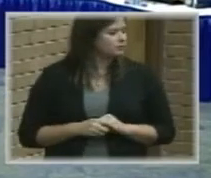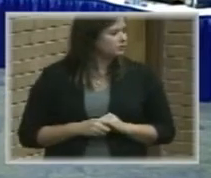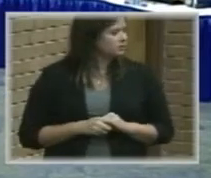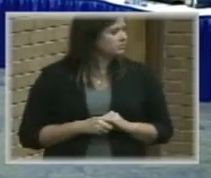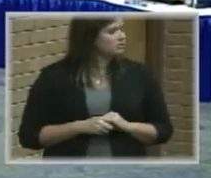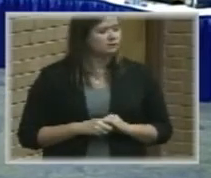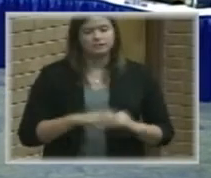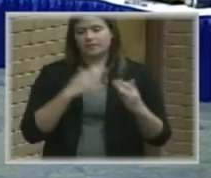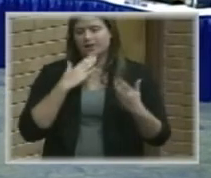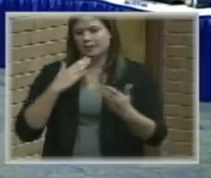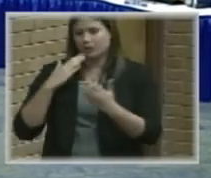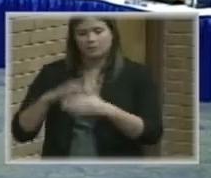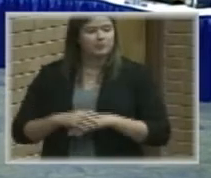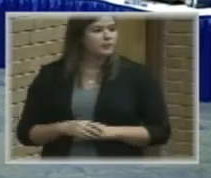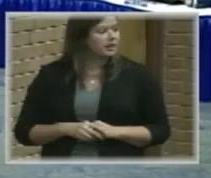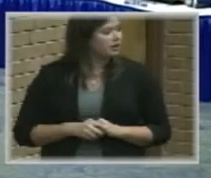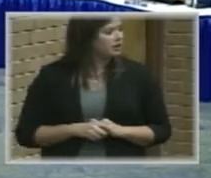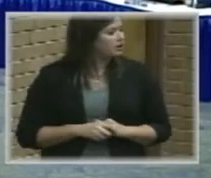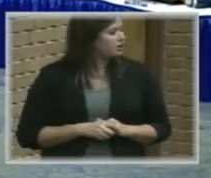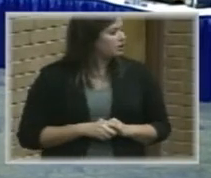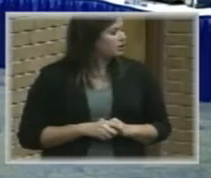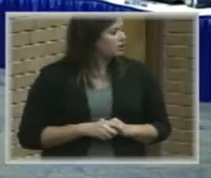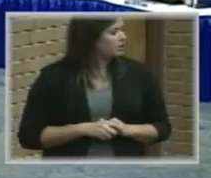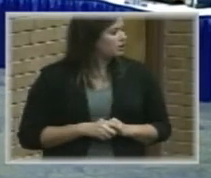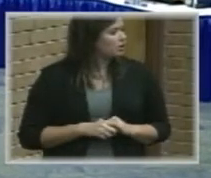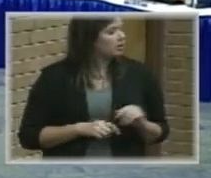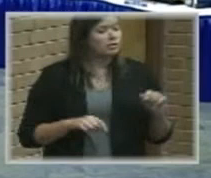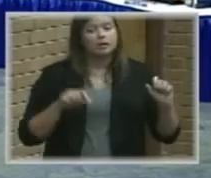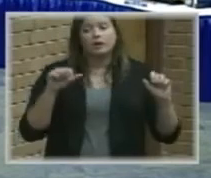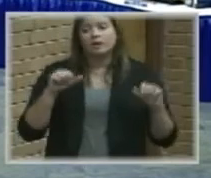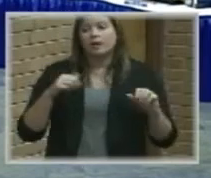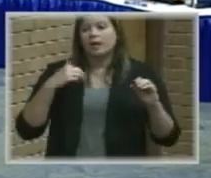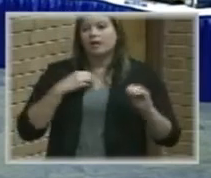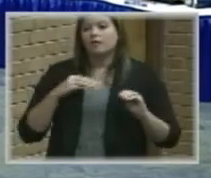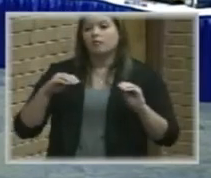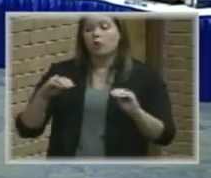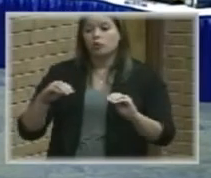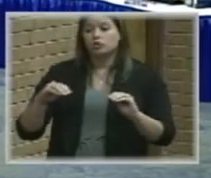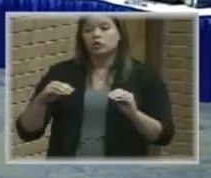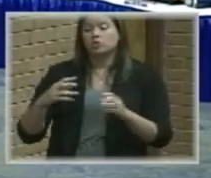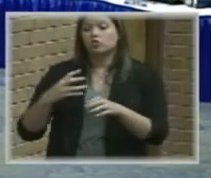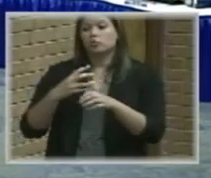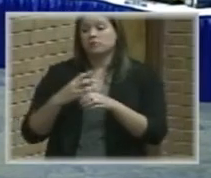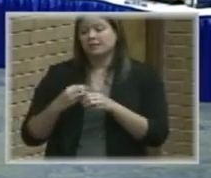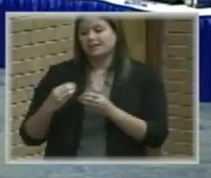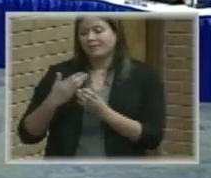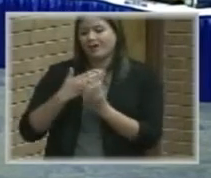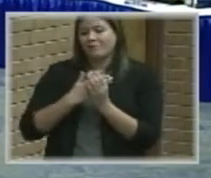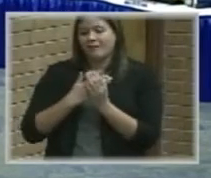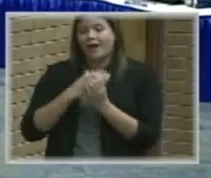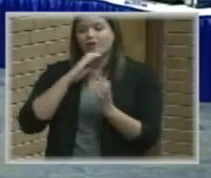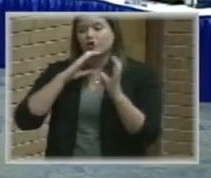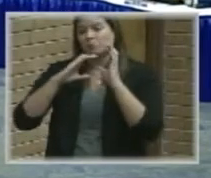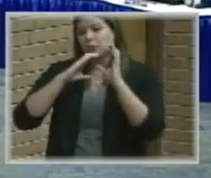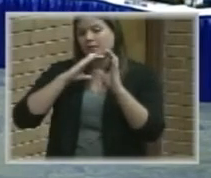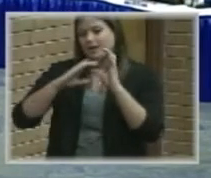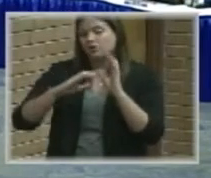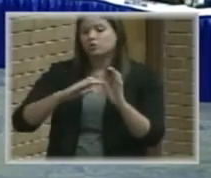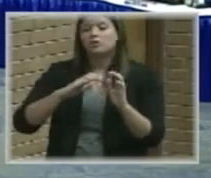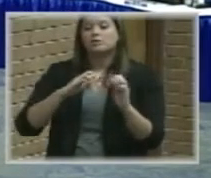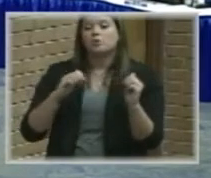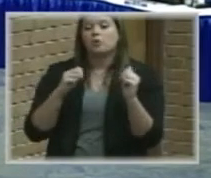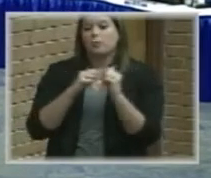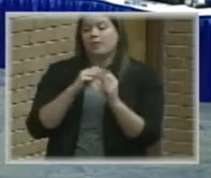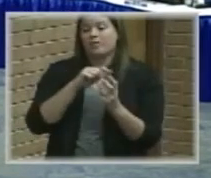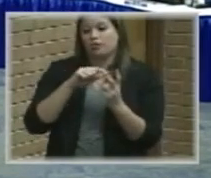Thank you. Can I have a motion to receive and file communications in addition to the